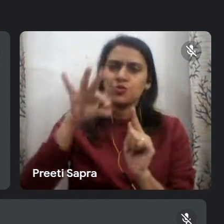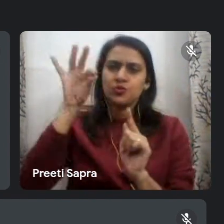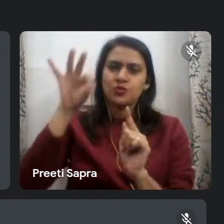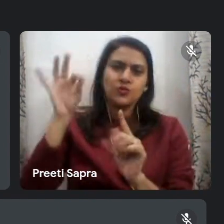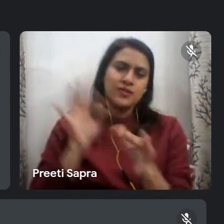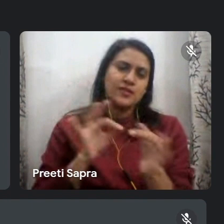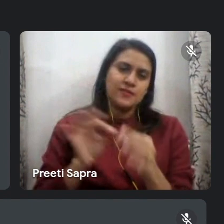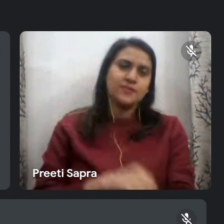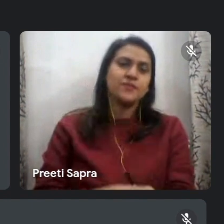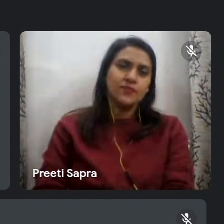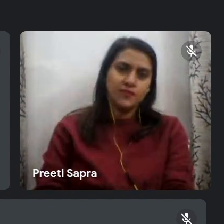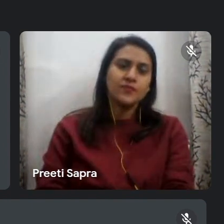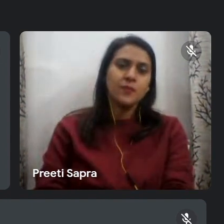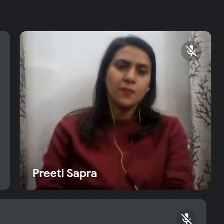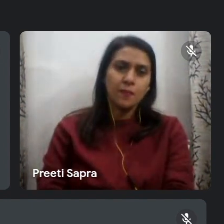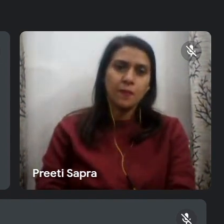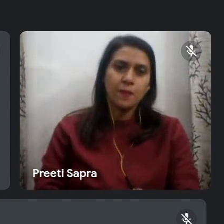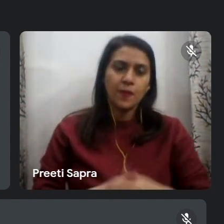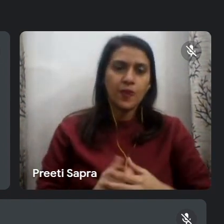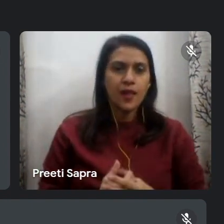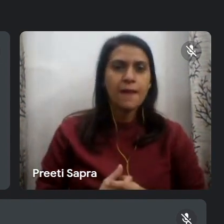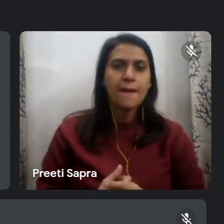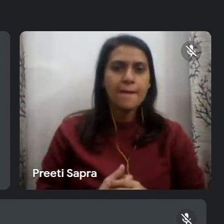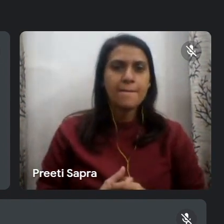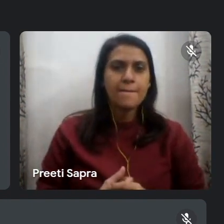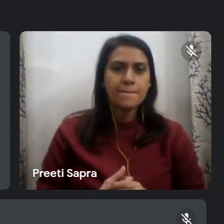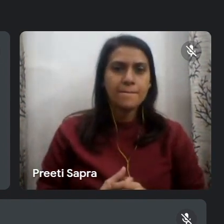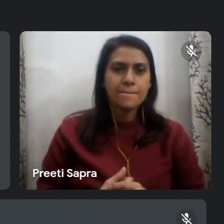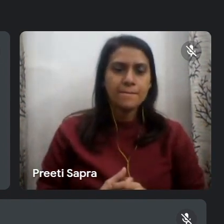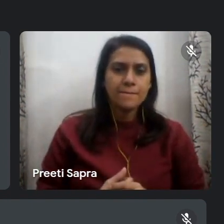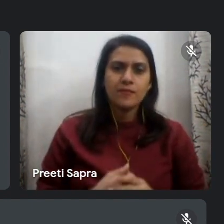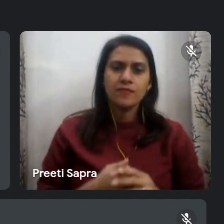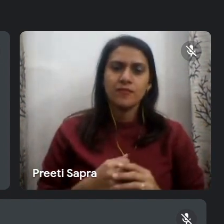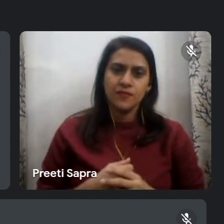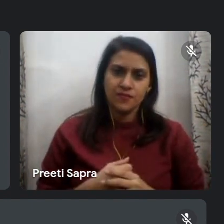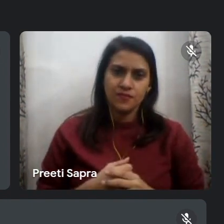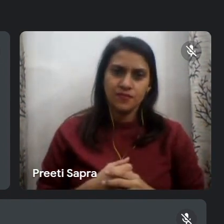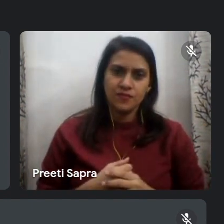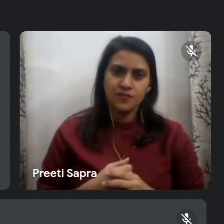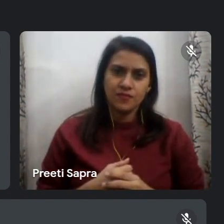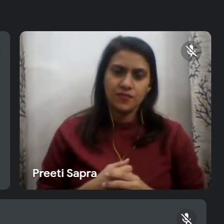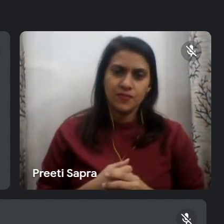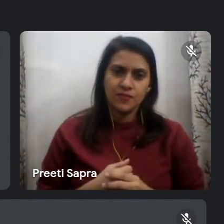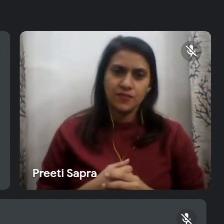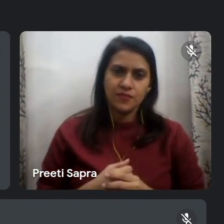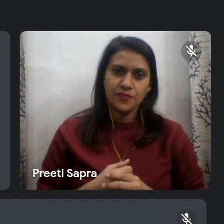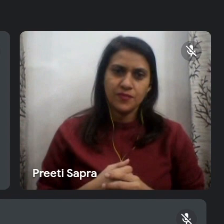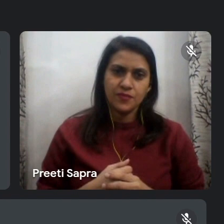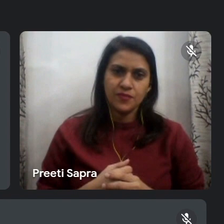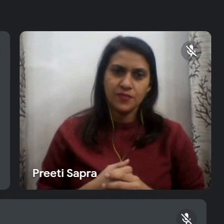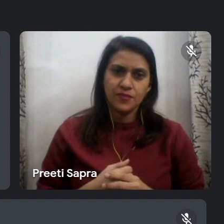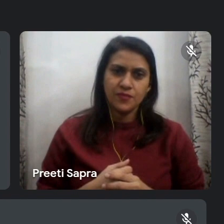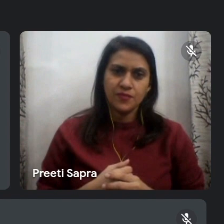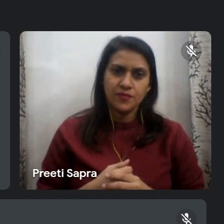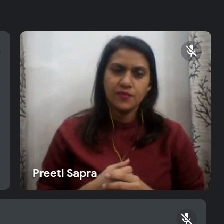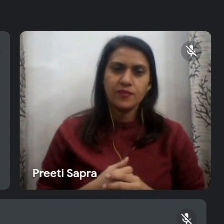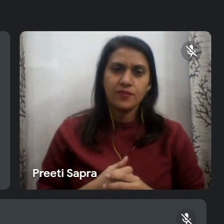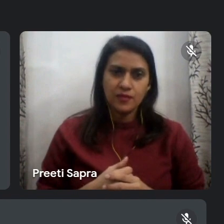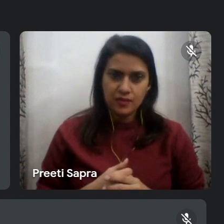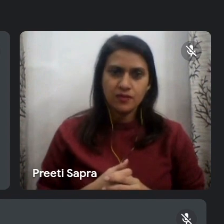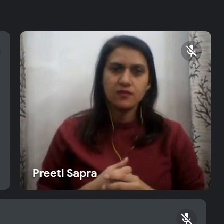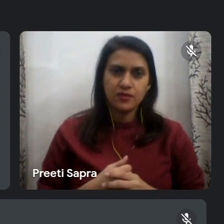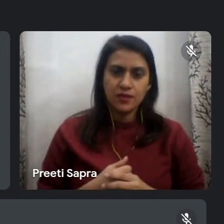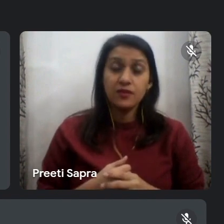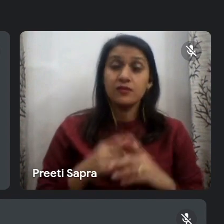how things are at the work and everything. So I'll touch upon a little bit around my childhood, how things were